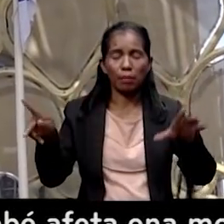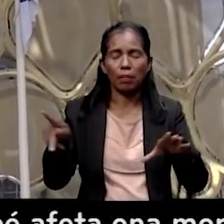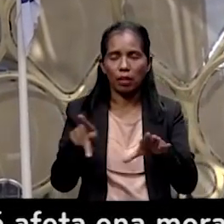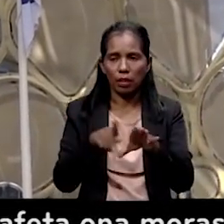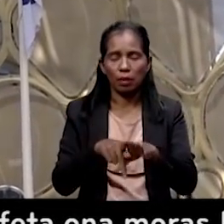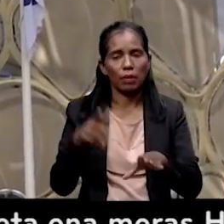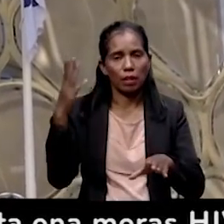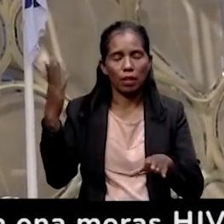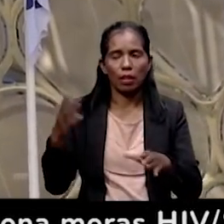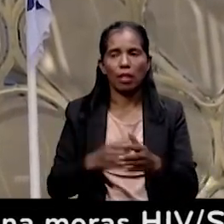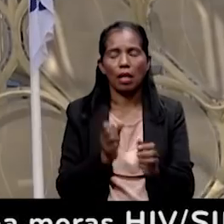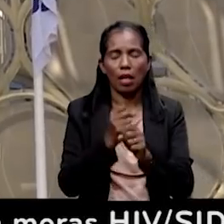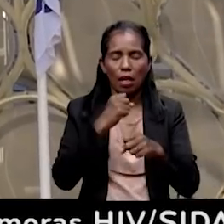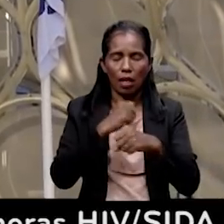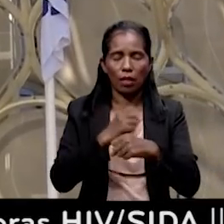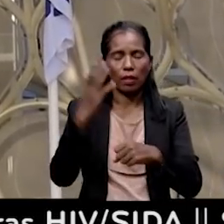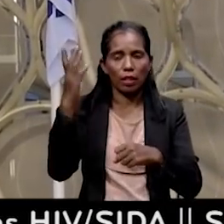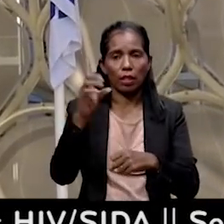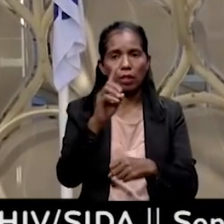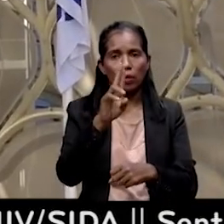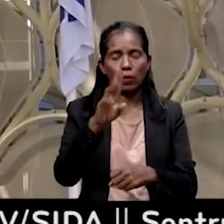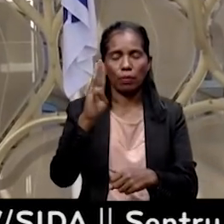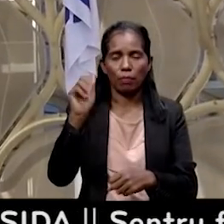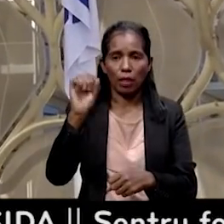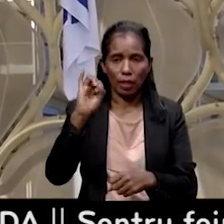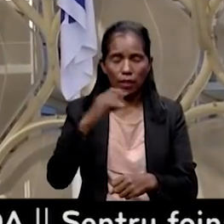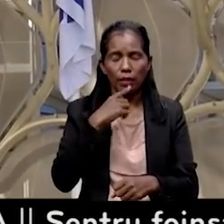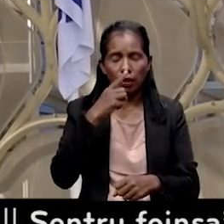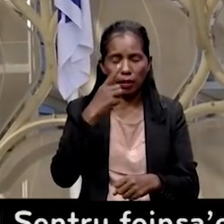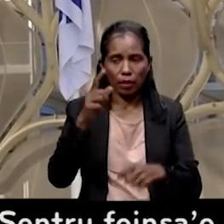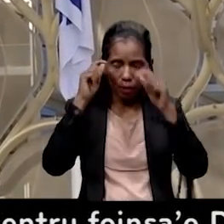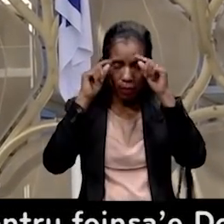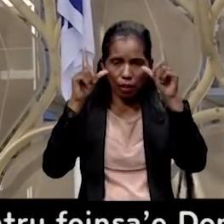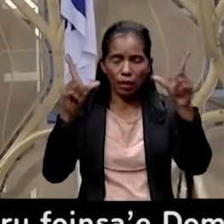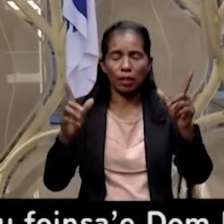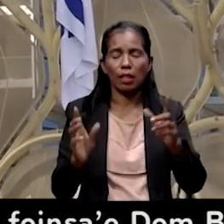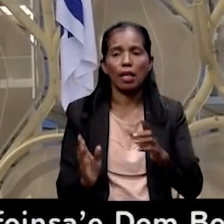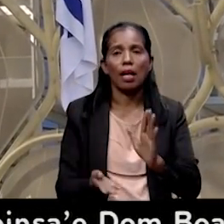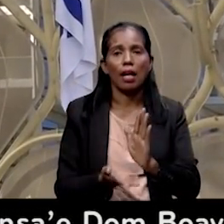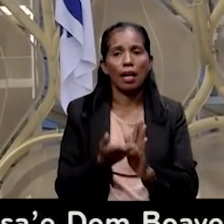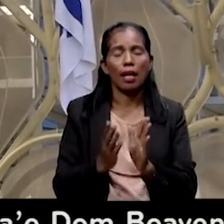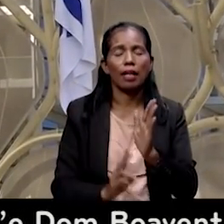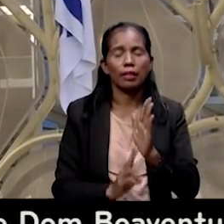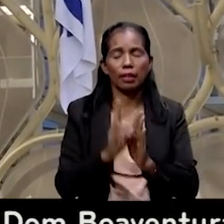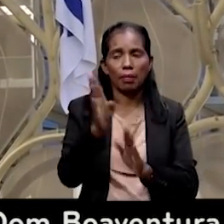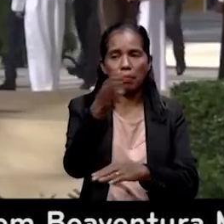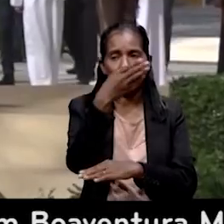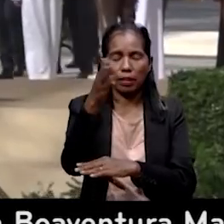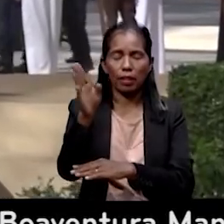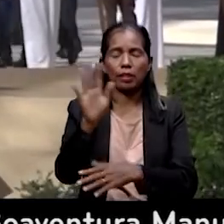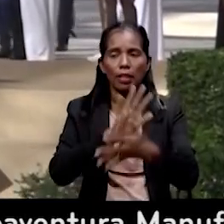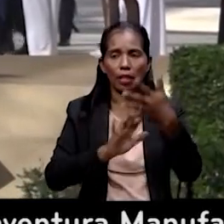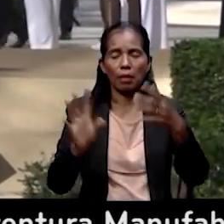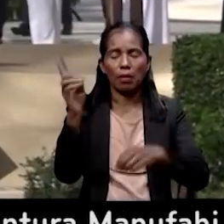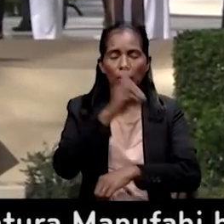Ruanilu nebe realiza iha Dubai. Iha evento internasional ne Timor-Leste mos asa bandera RDTL podi comemora lorong nasional